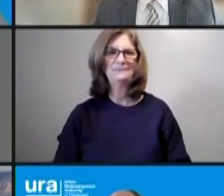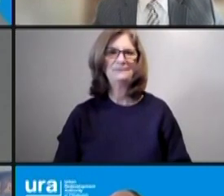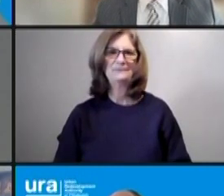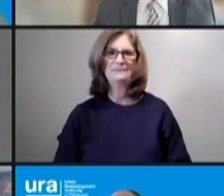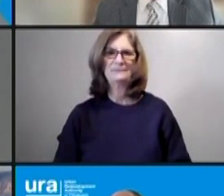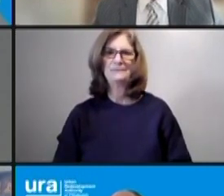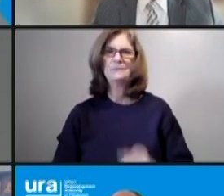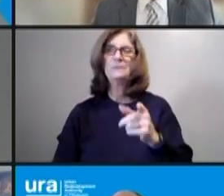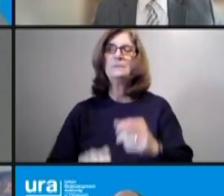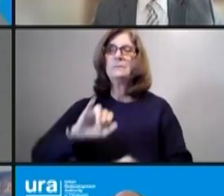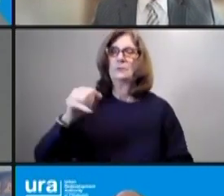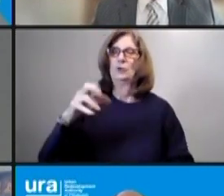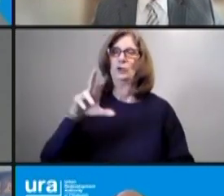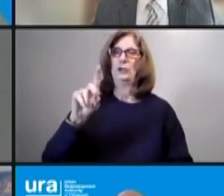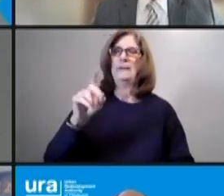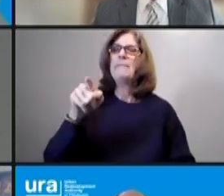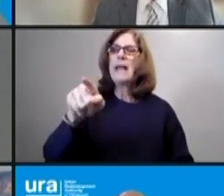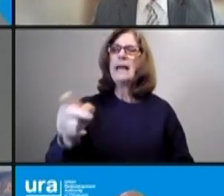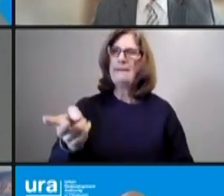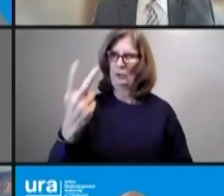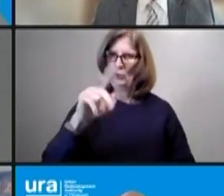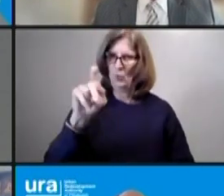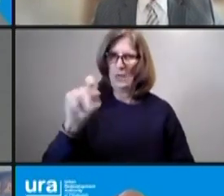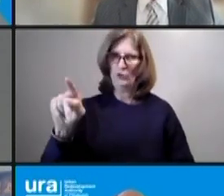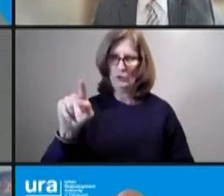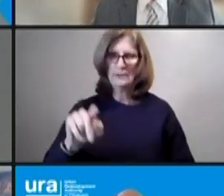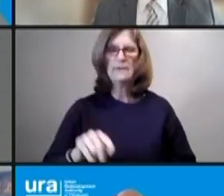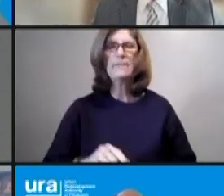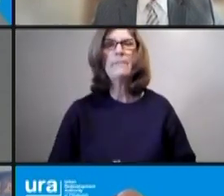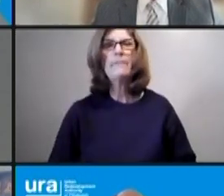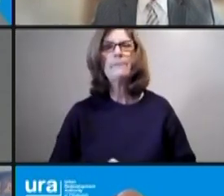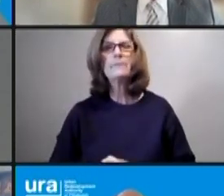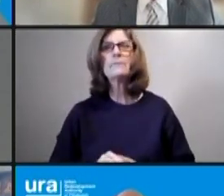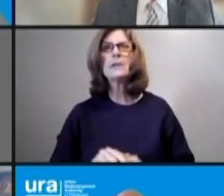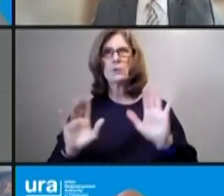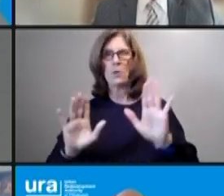I just have two questions. So I'm assuming